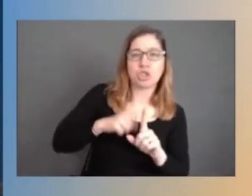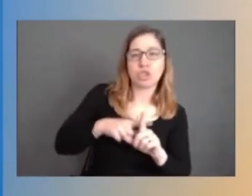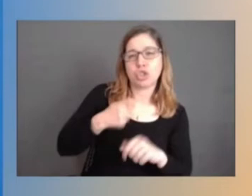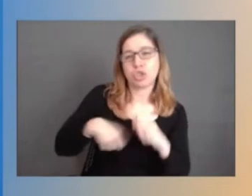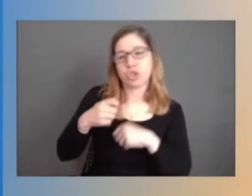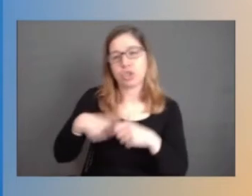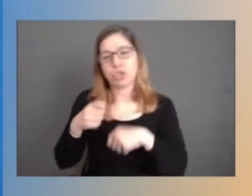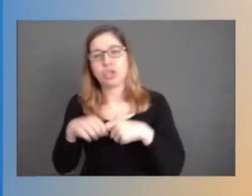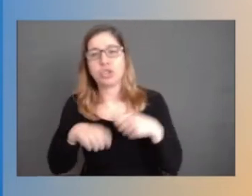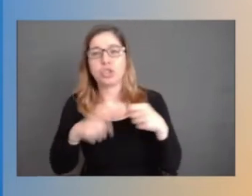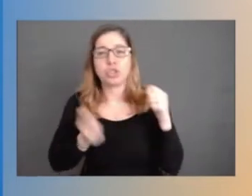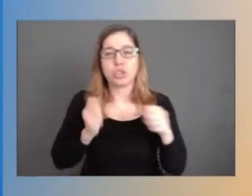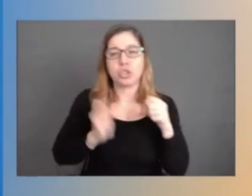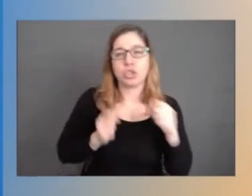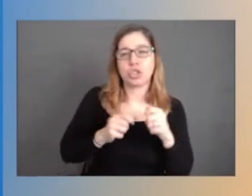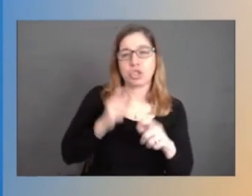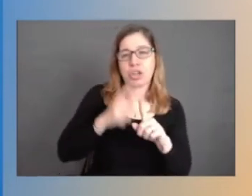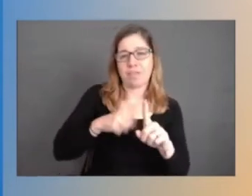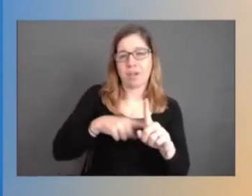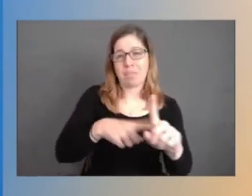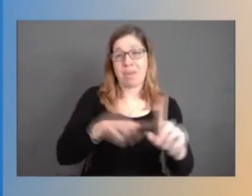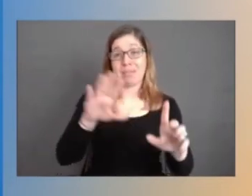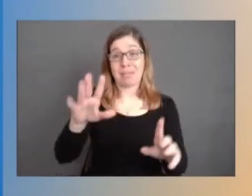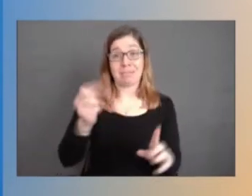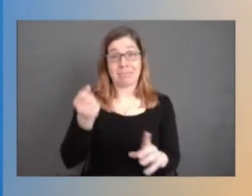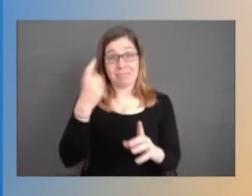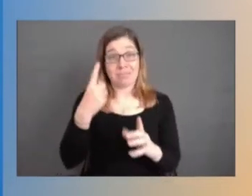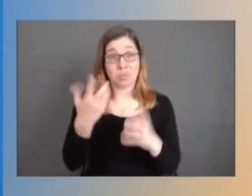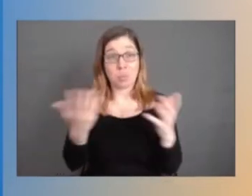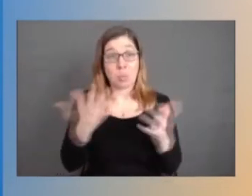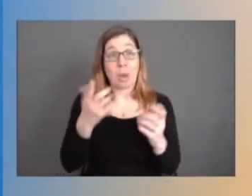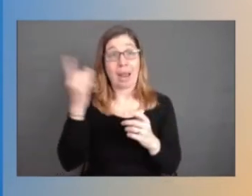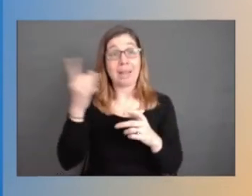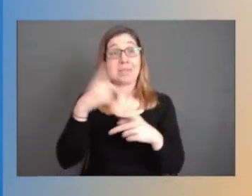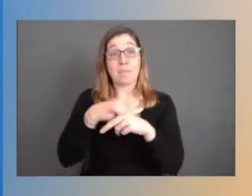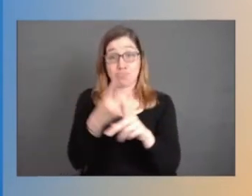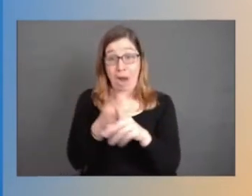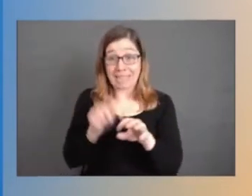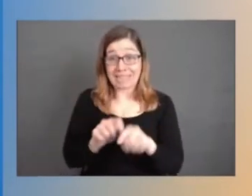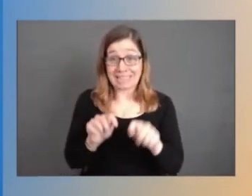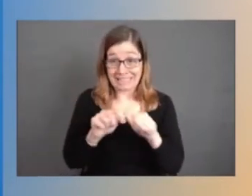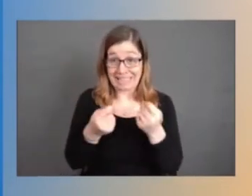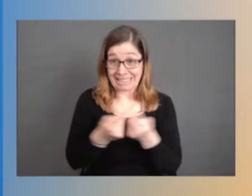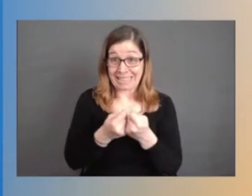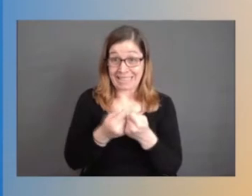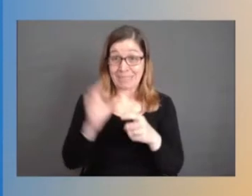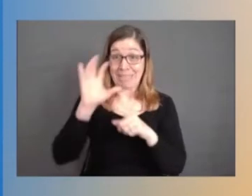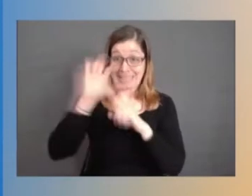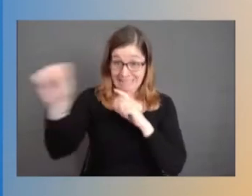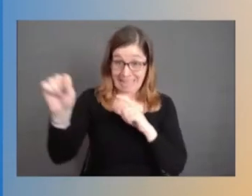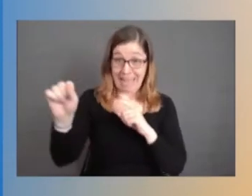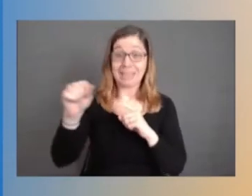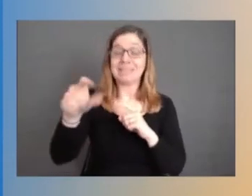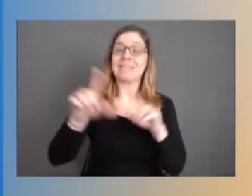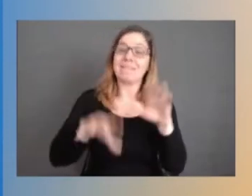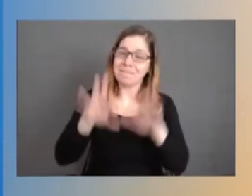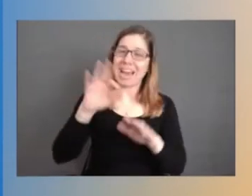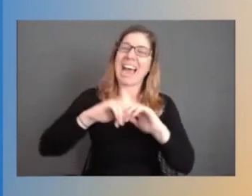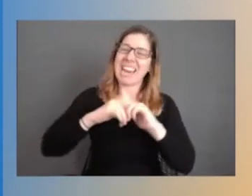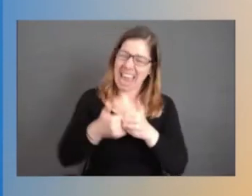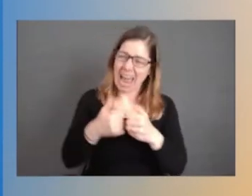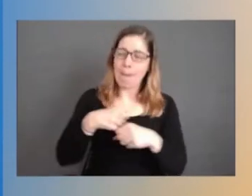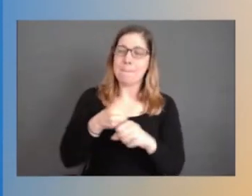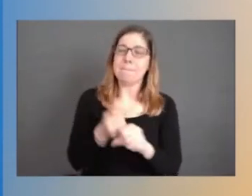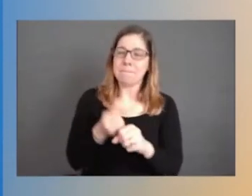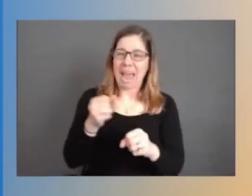changes. The thing that the Annapurna team really excels at is finding ways to make the silicon super flexible